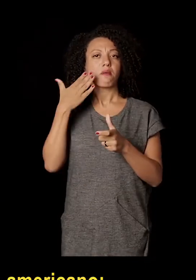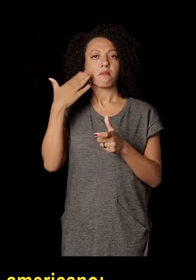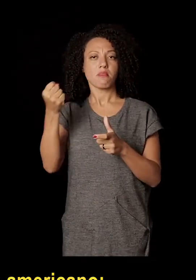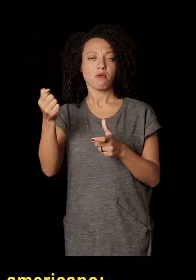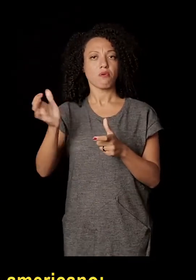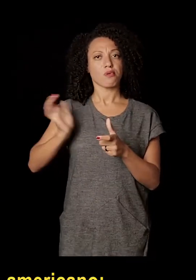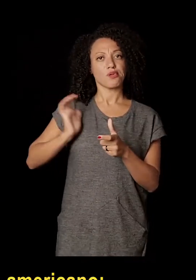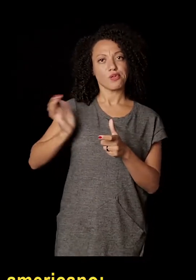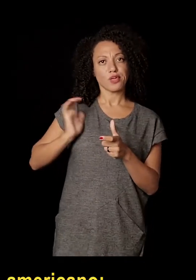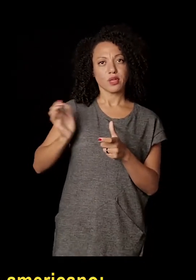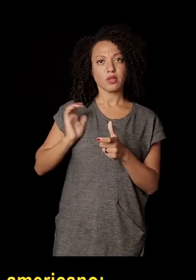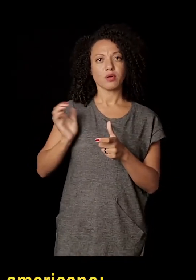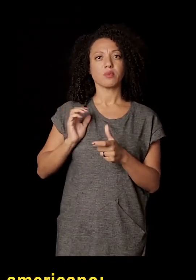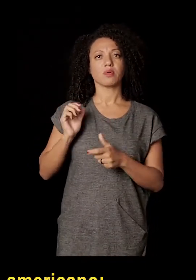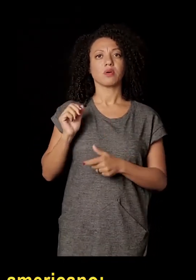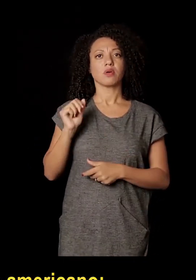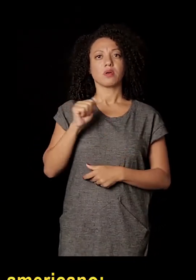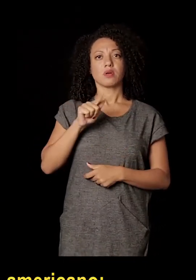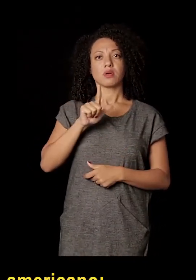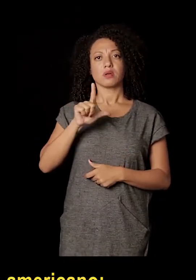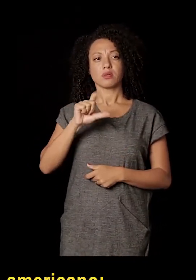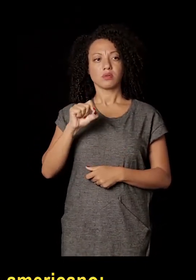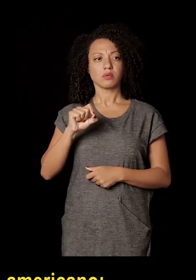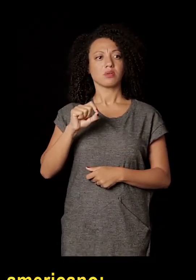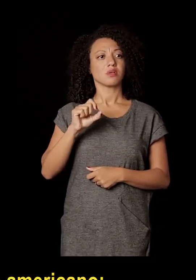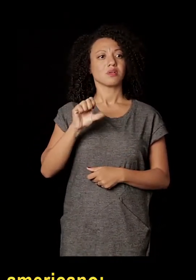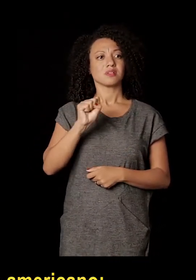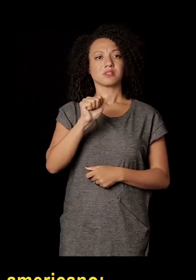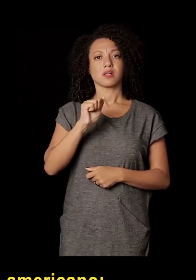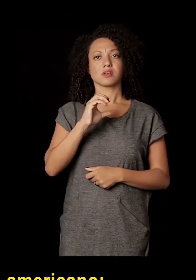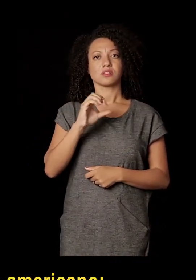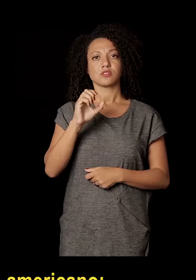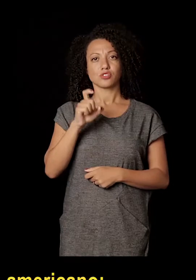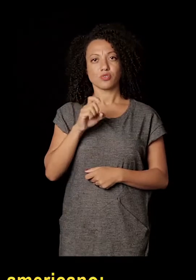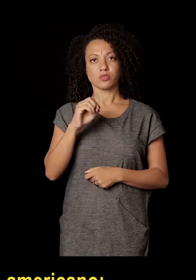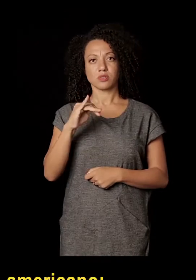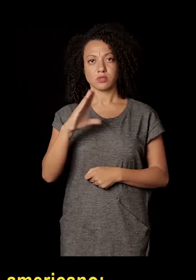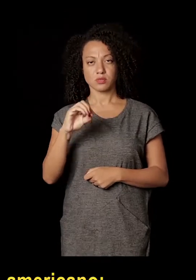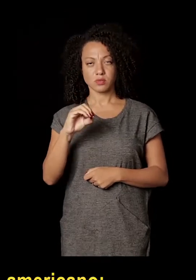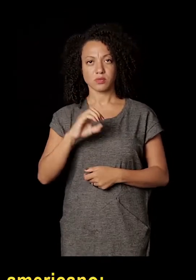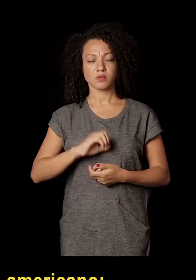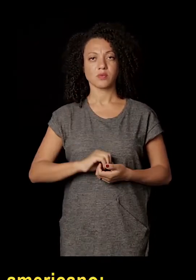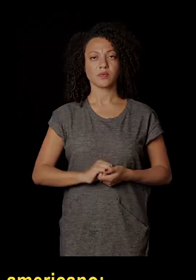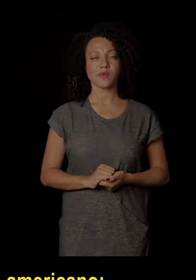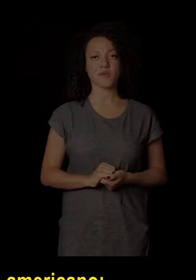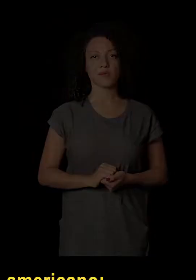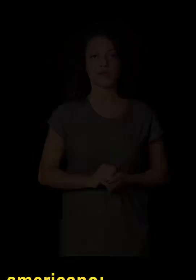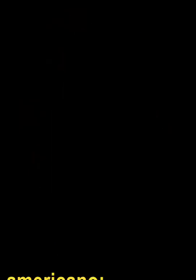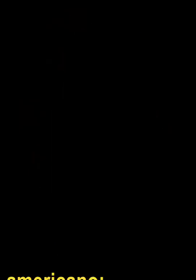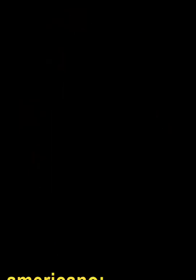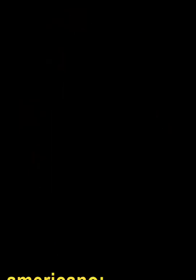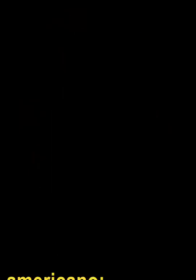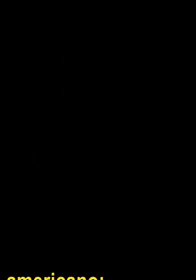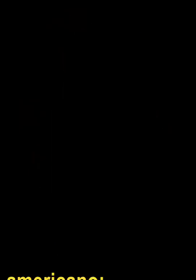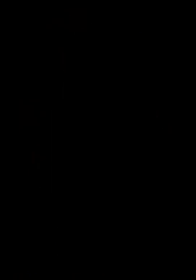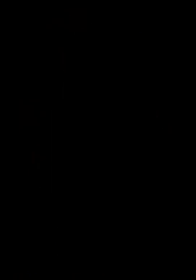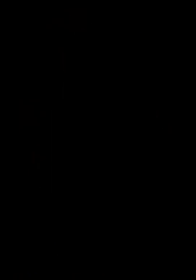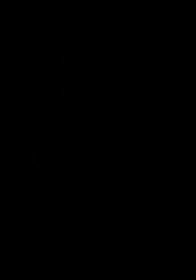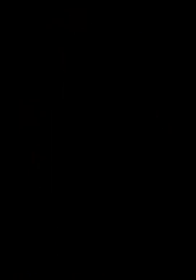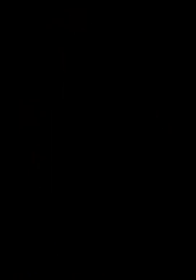is a place of the American myth, white, rich, and